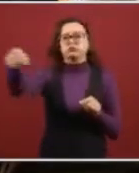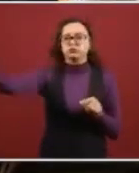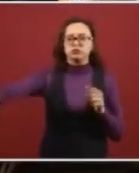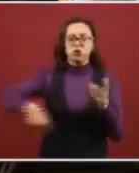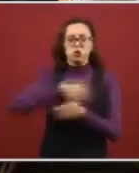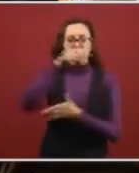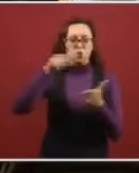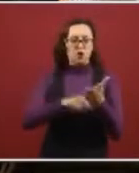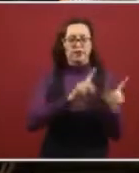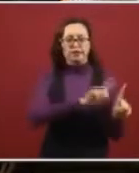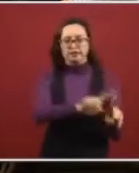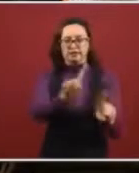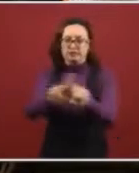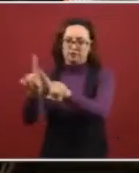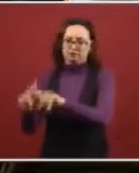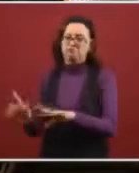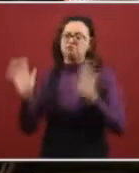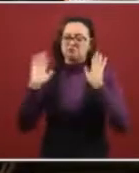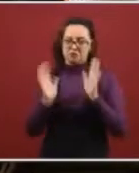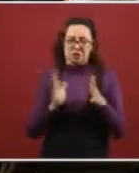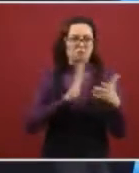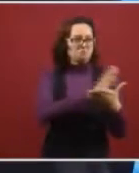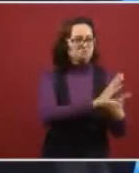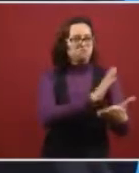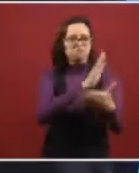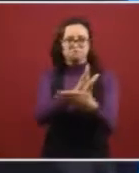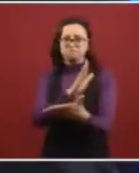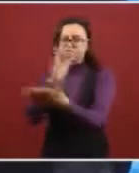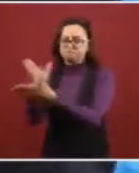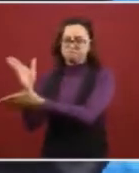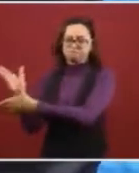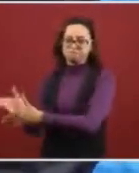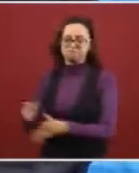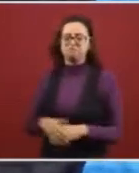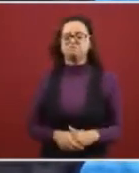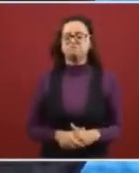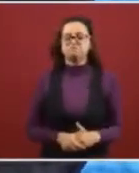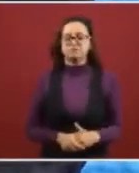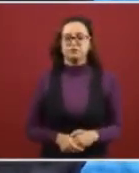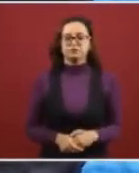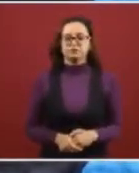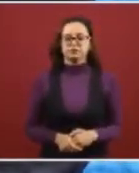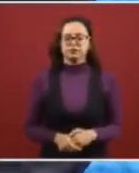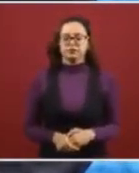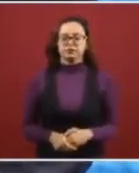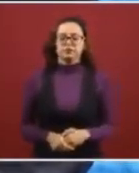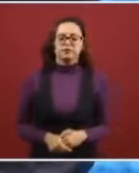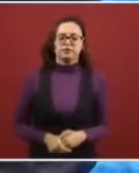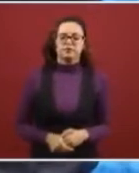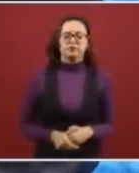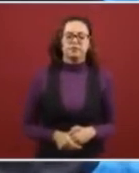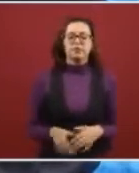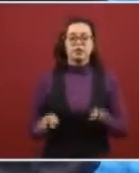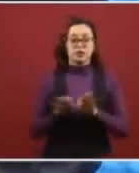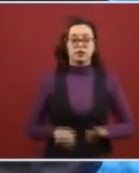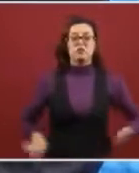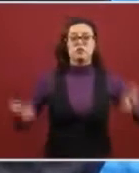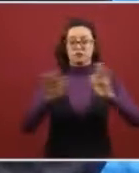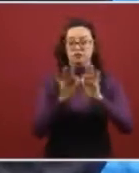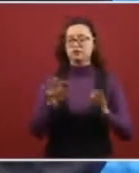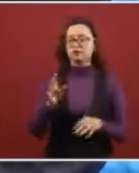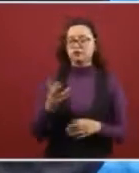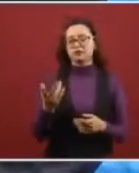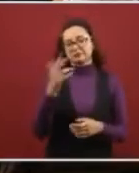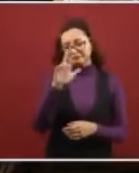ubicados en las diferentes regiones del estado. And they've been informed of where they can go get their pick up their loads.